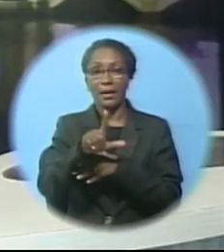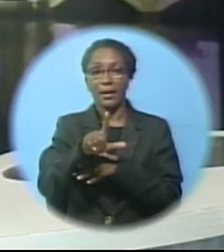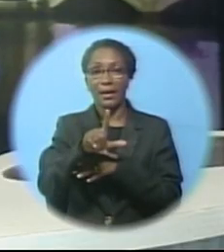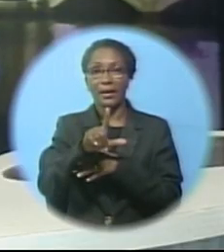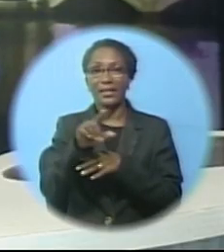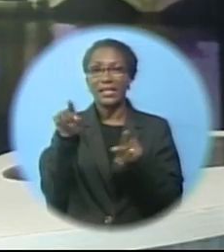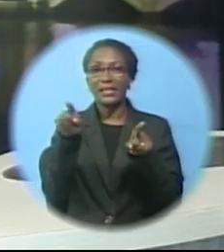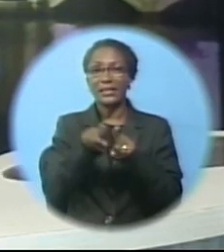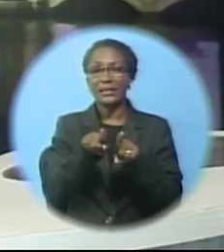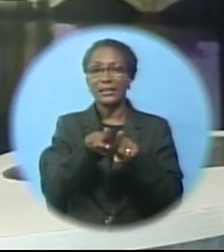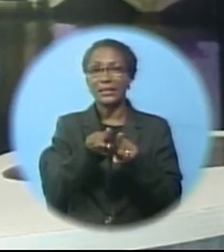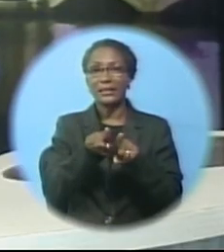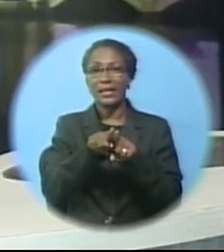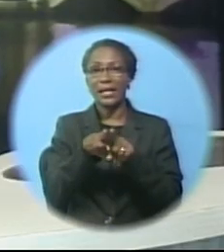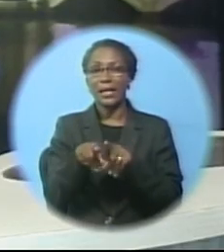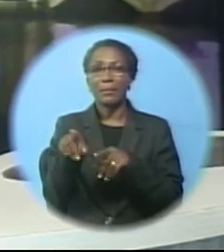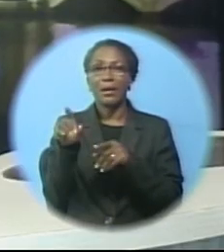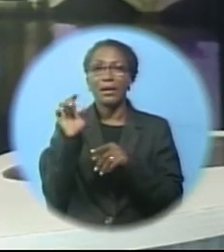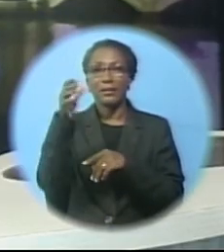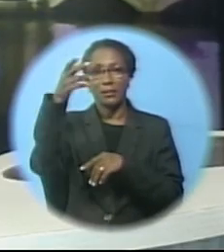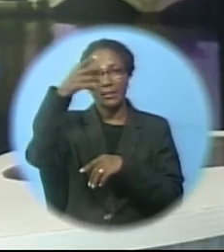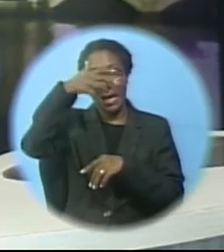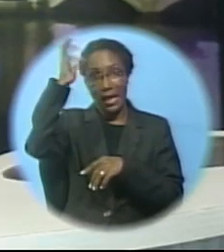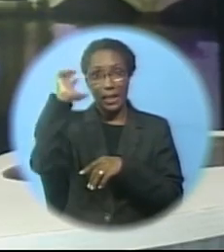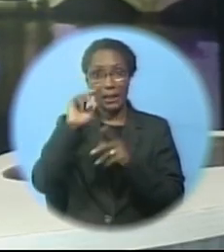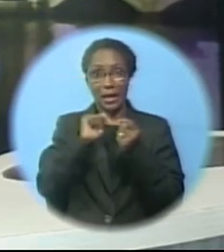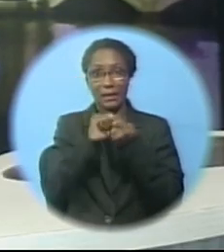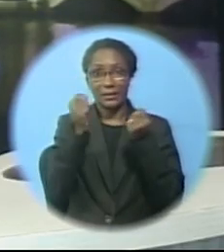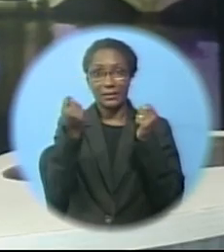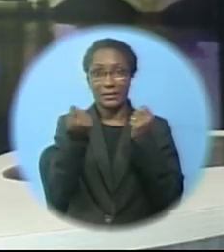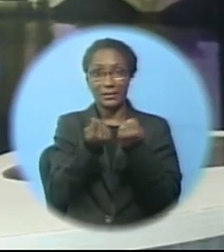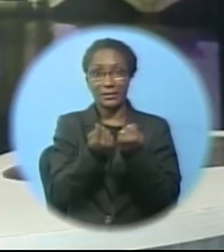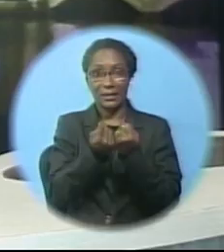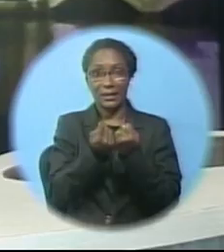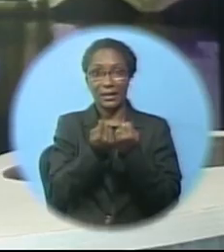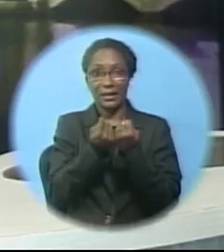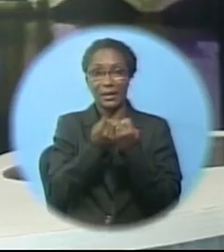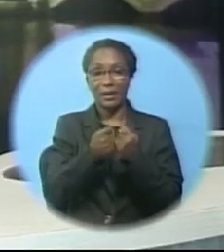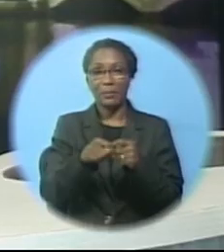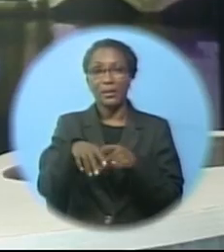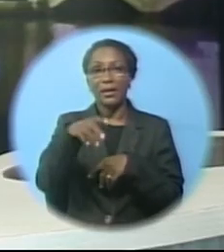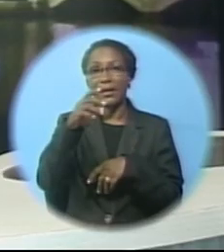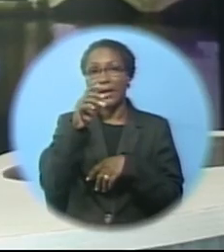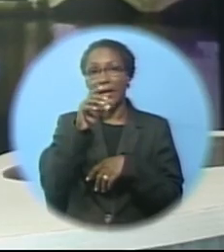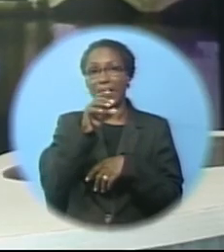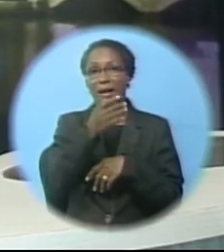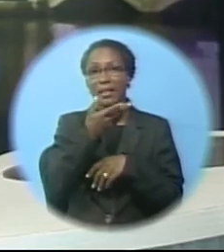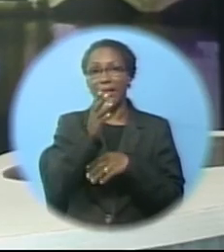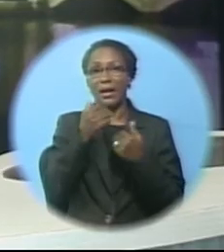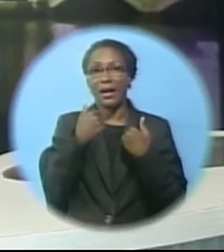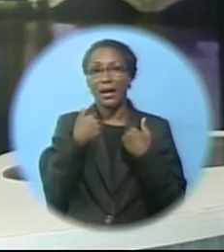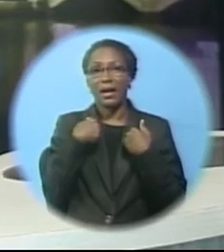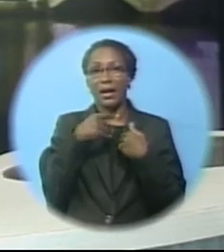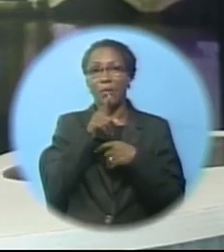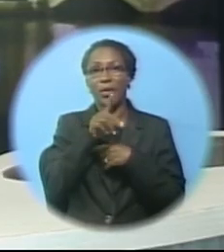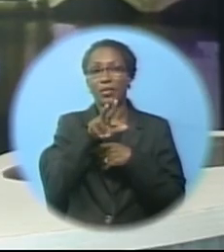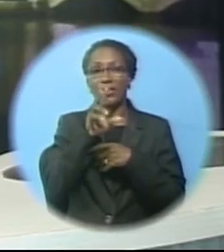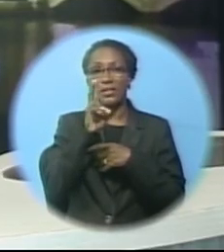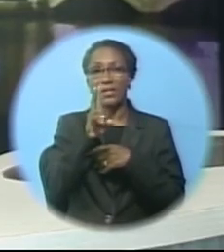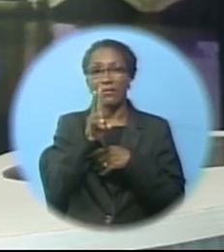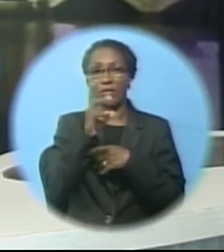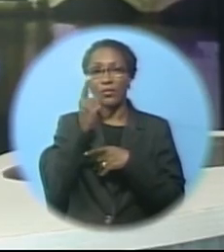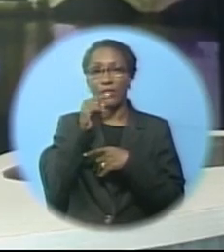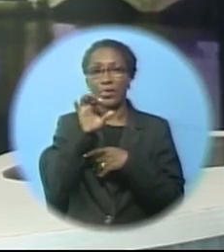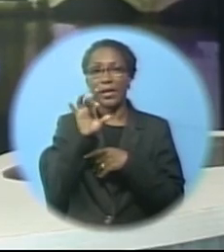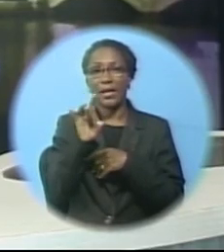have a better net run rate. Sunrisers batted first against rising Pune Super Giants and made 137 for 8, with leg spinner